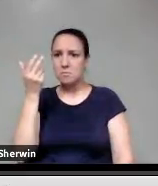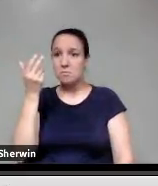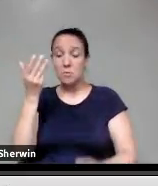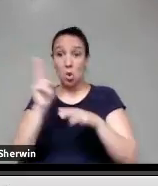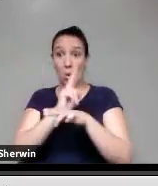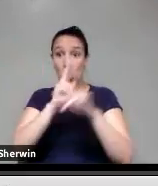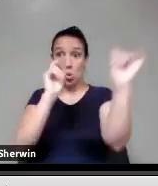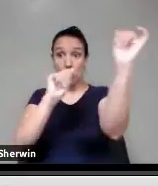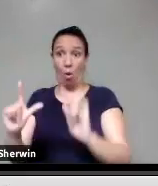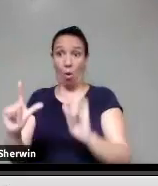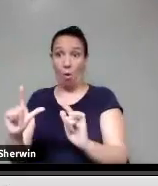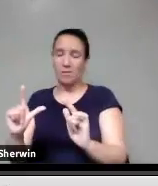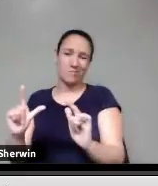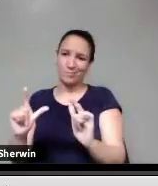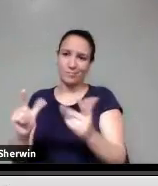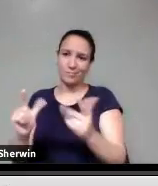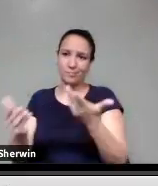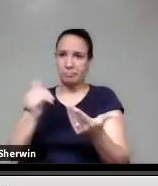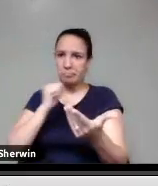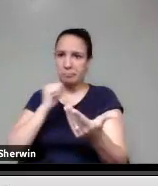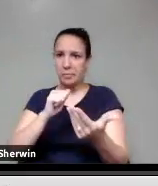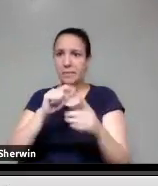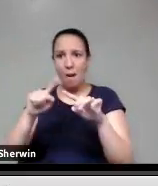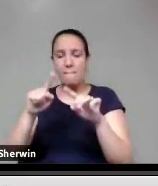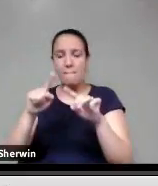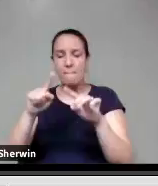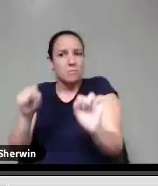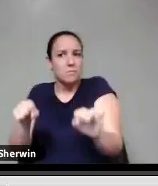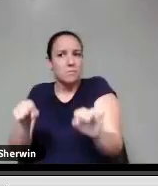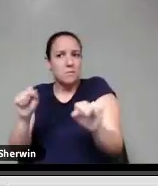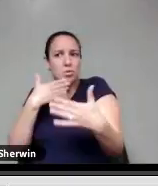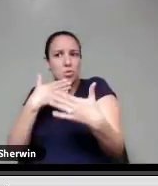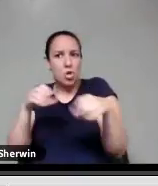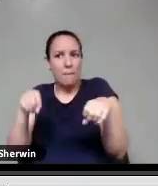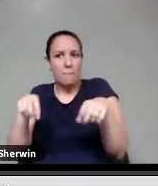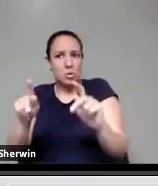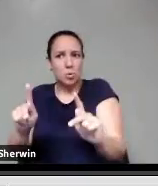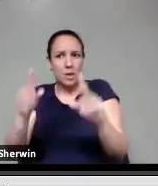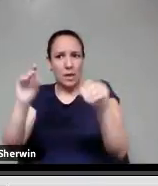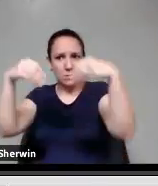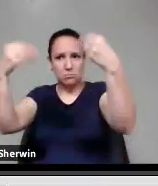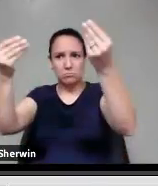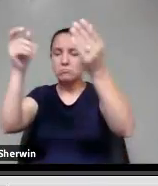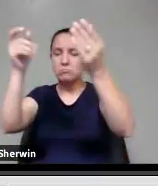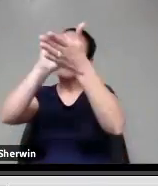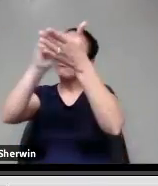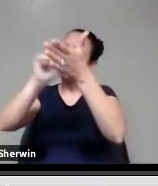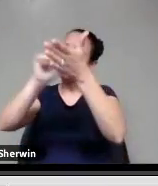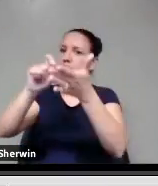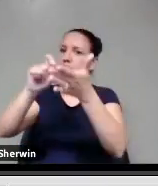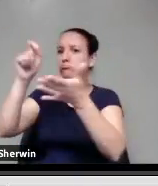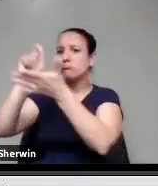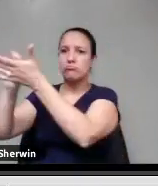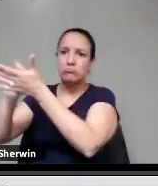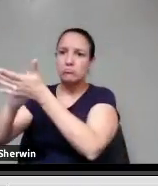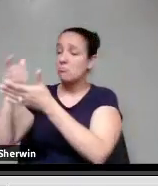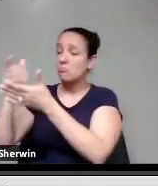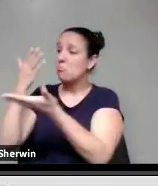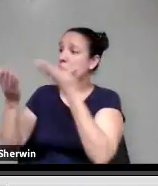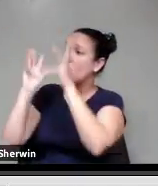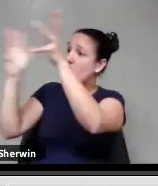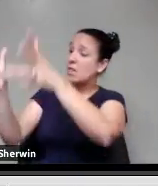all, but certainly allowing them that opportunity. And that could be an ongoing thing, couldn't it? It could be something where you left it out there all